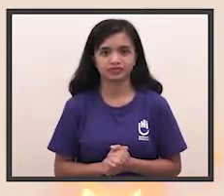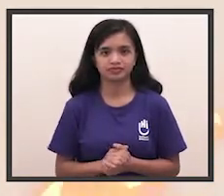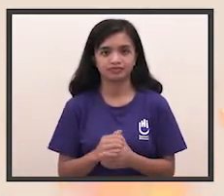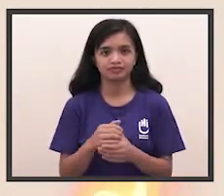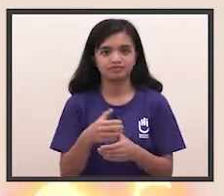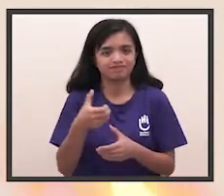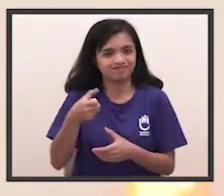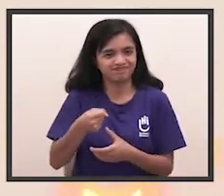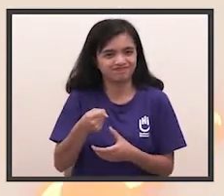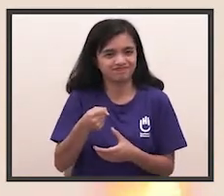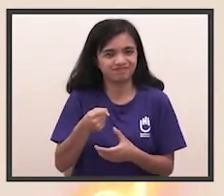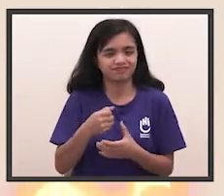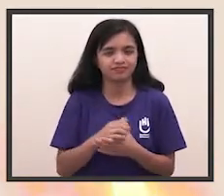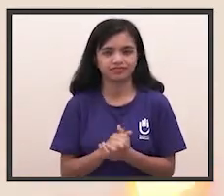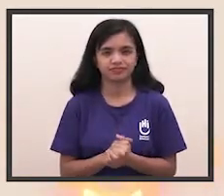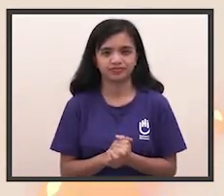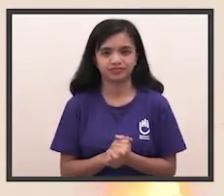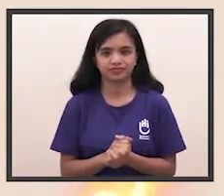Squeeze the handle.